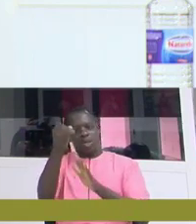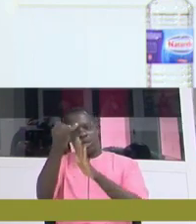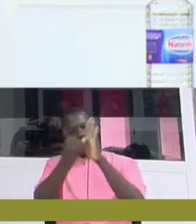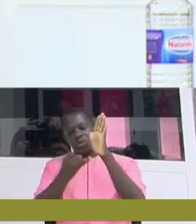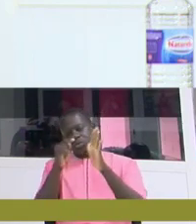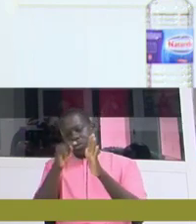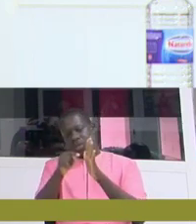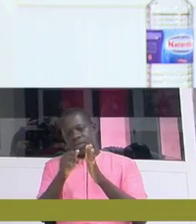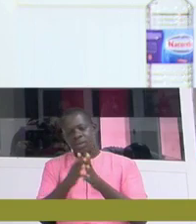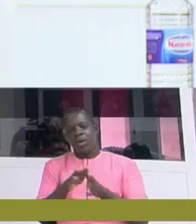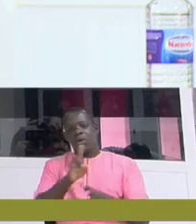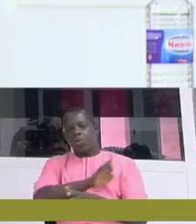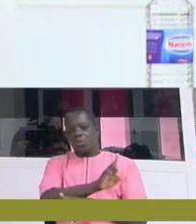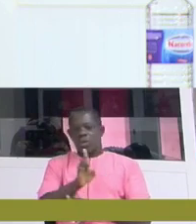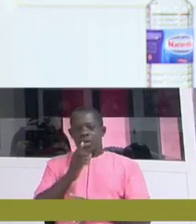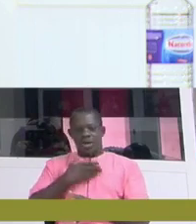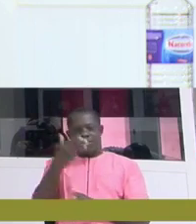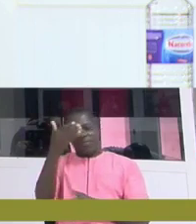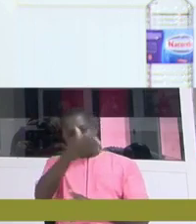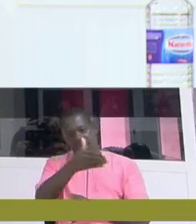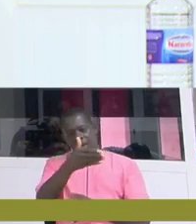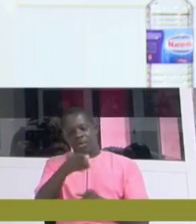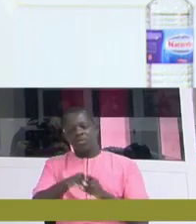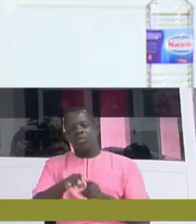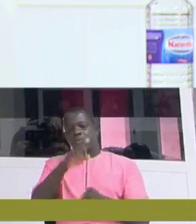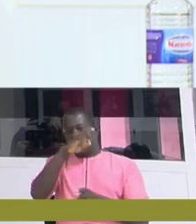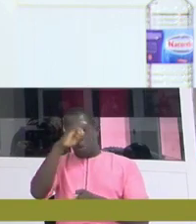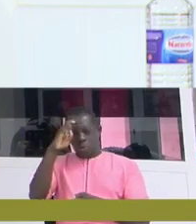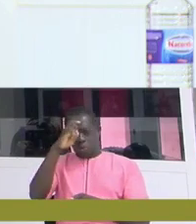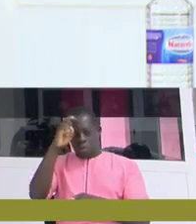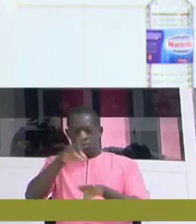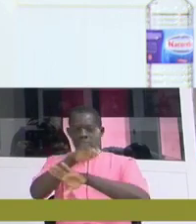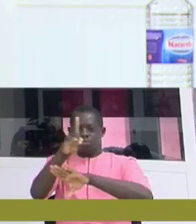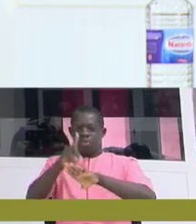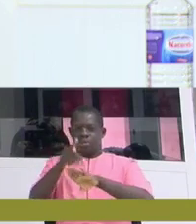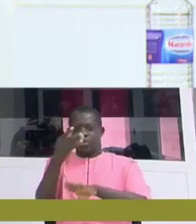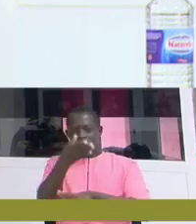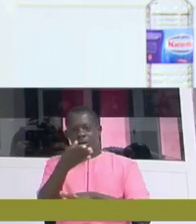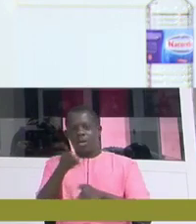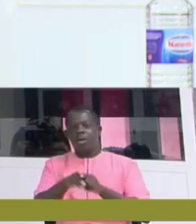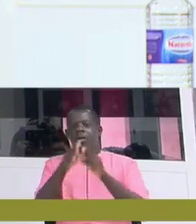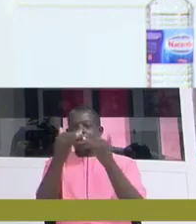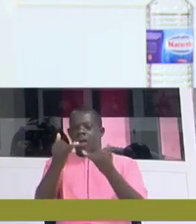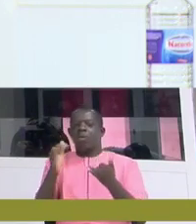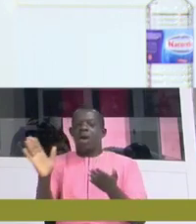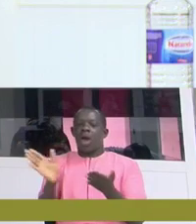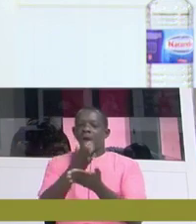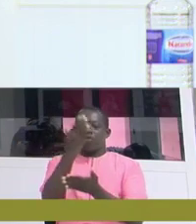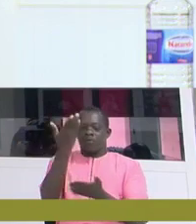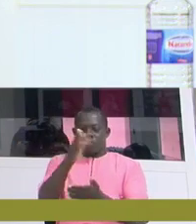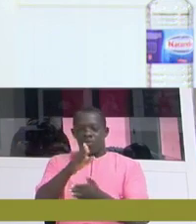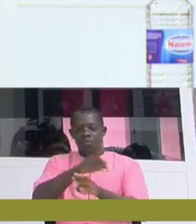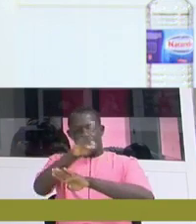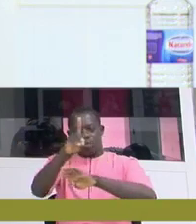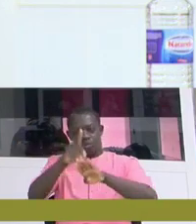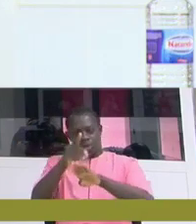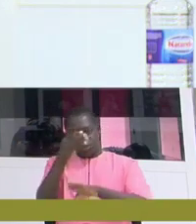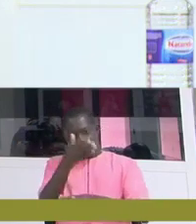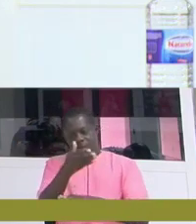money. Meje. I was there. Bedo kula dameng. Where I was working. Natambondu oto. They removed me from that